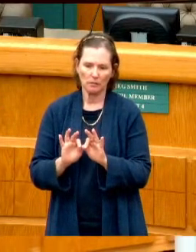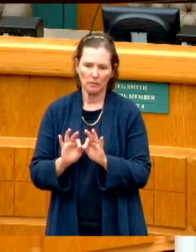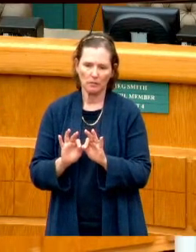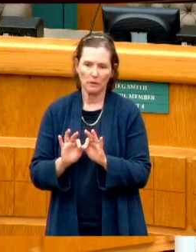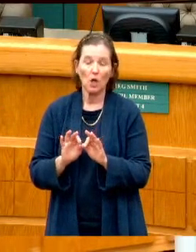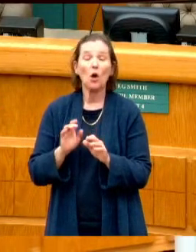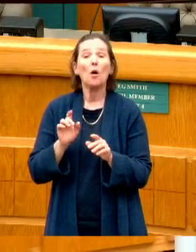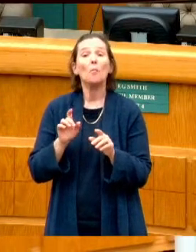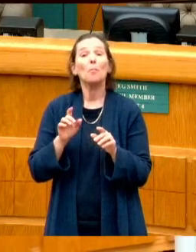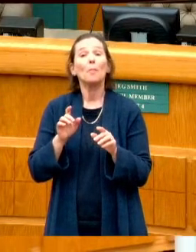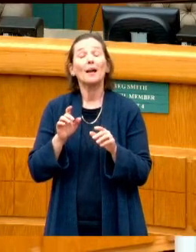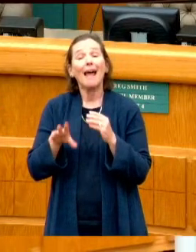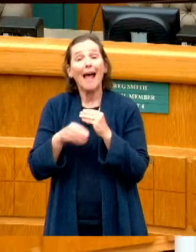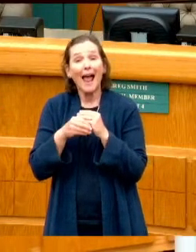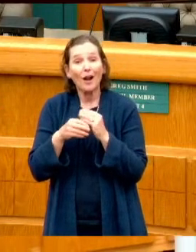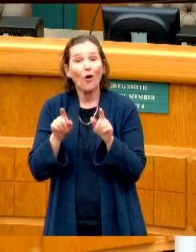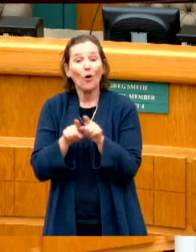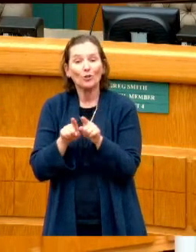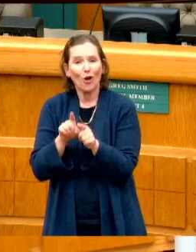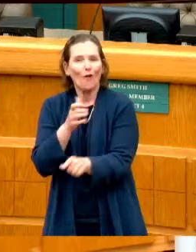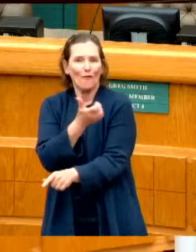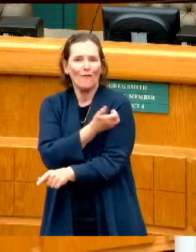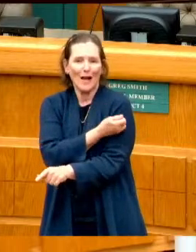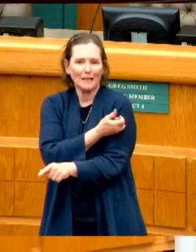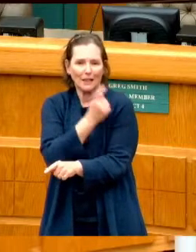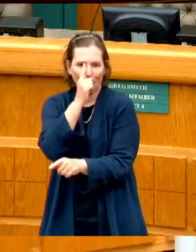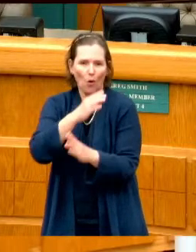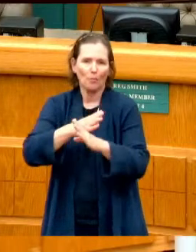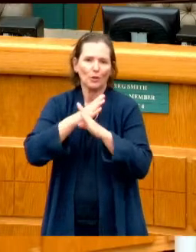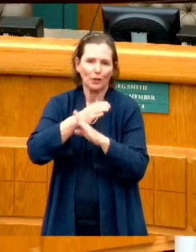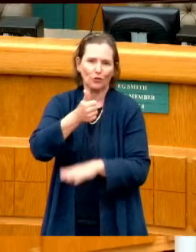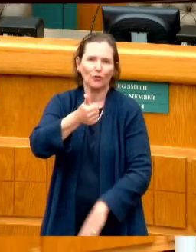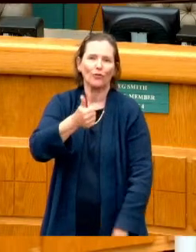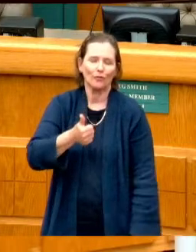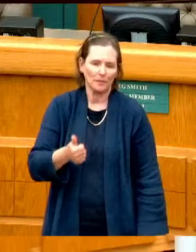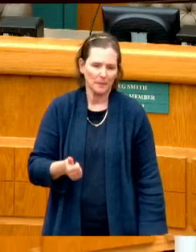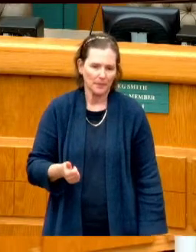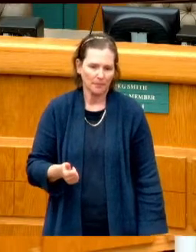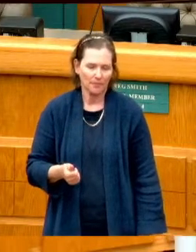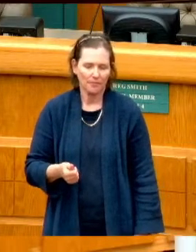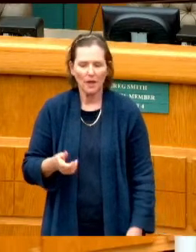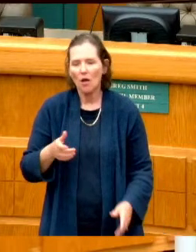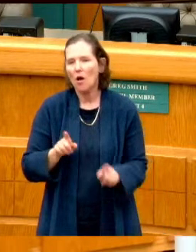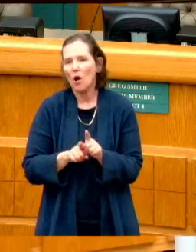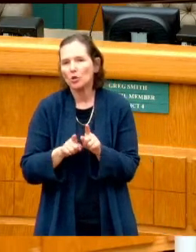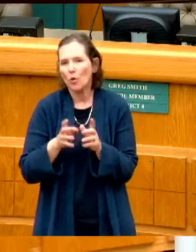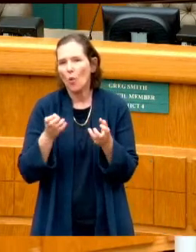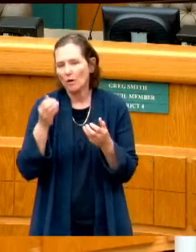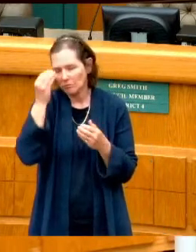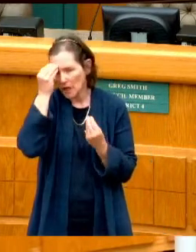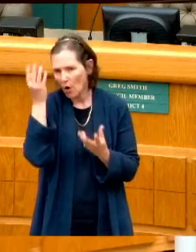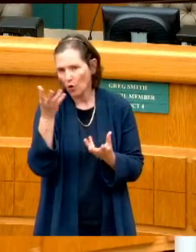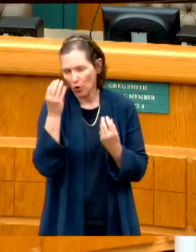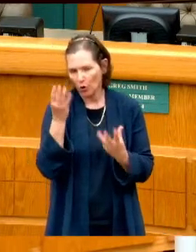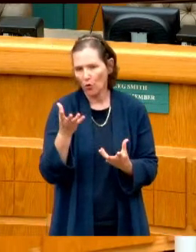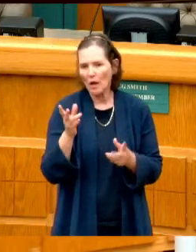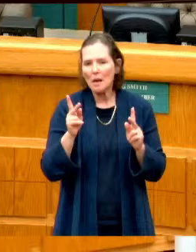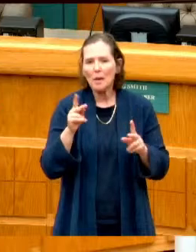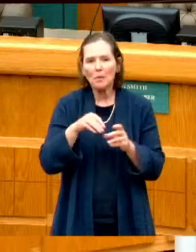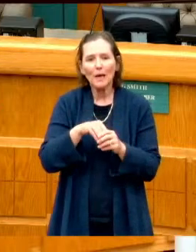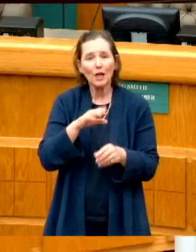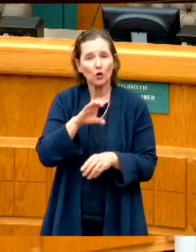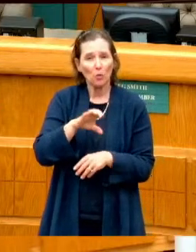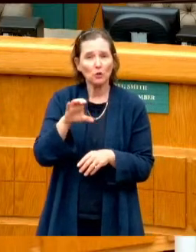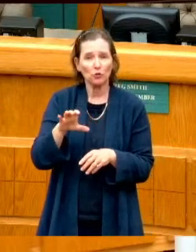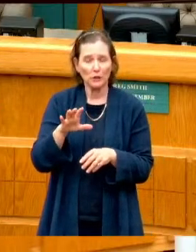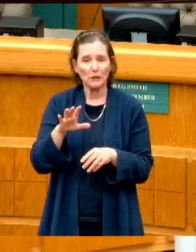yourself. I would like to remind you that many other providers in Nueces County and the city of Corpus Christi are able to provide the vaccine,